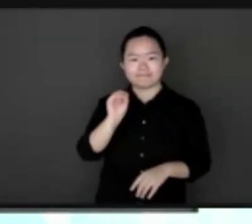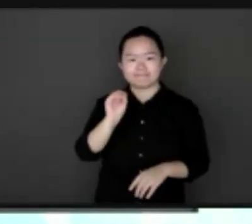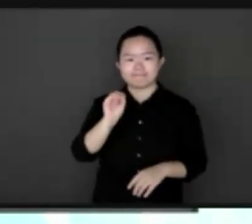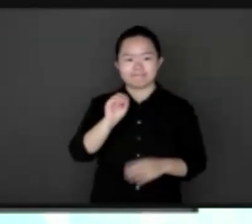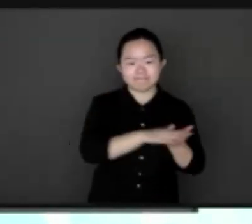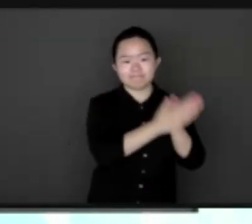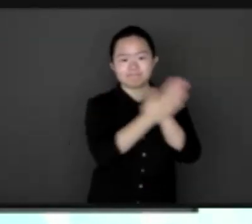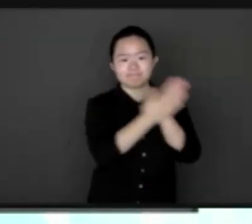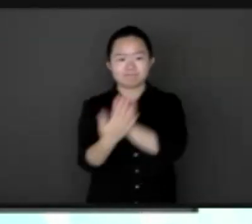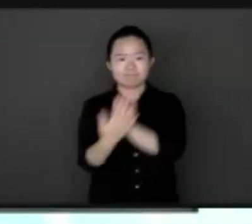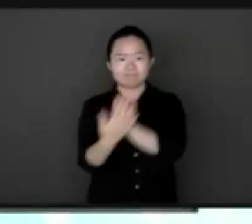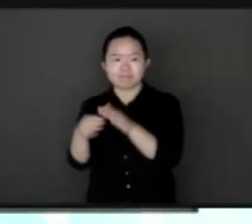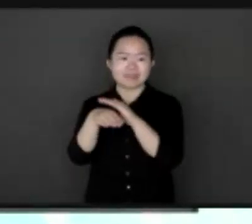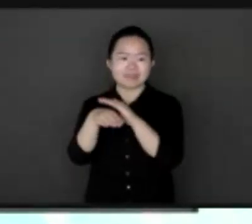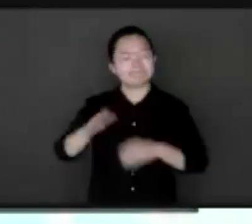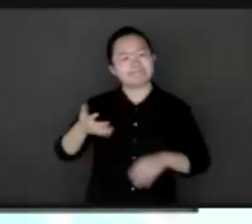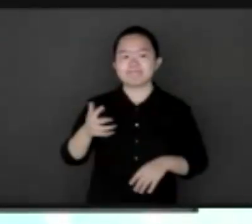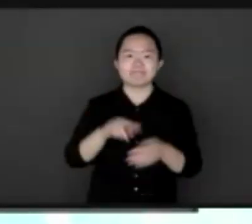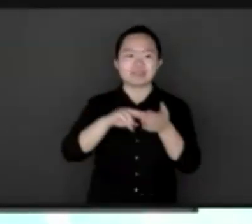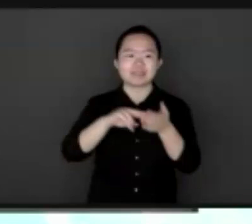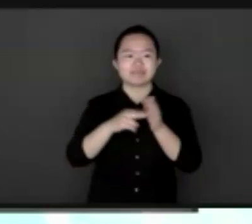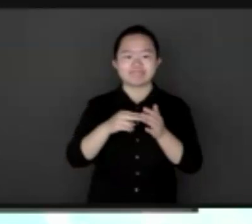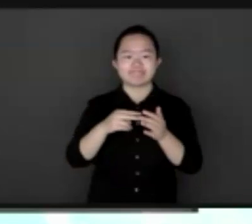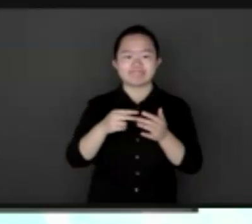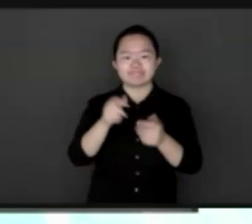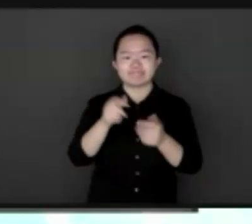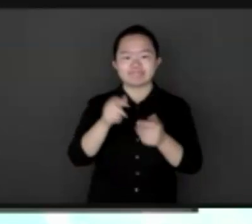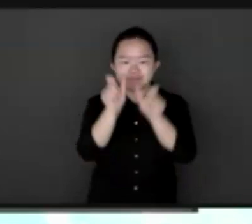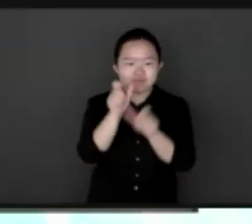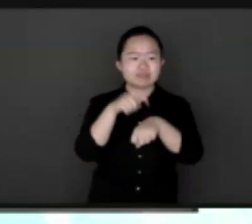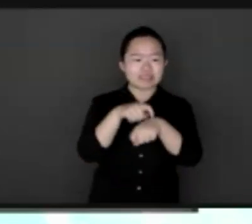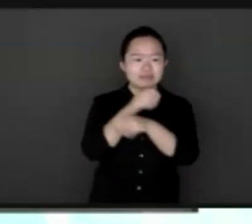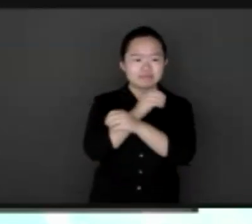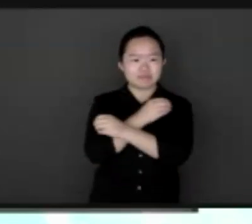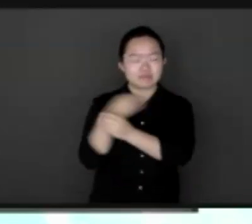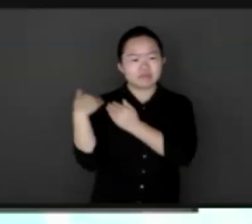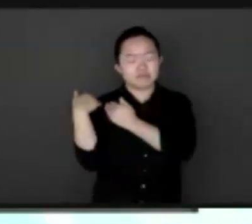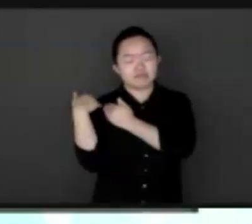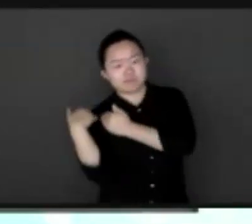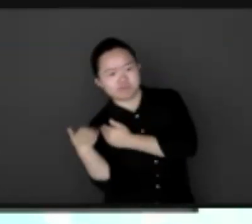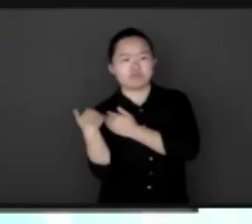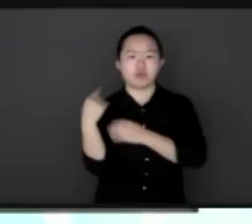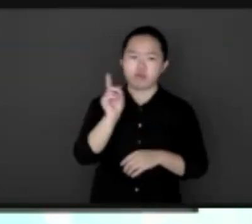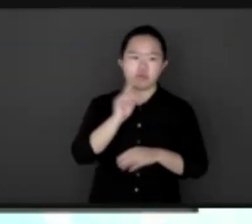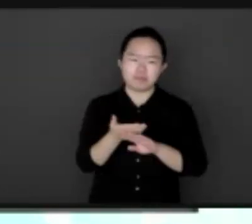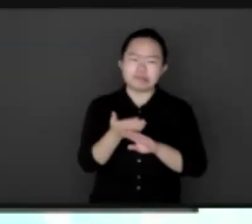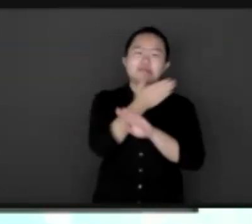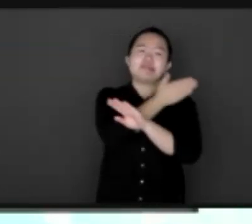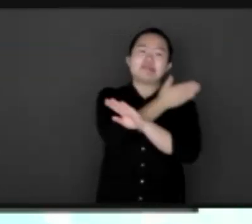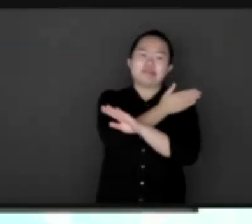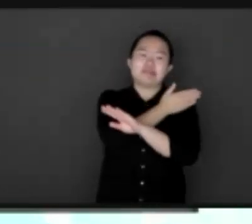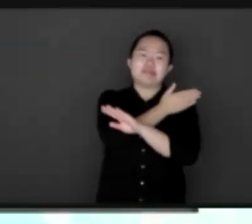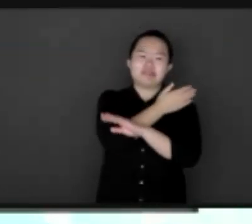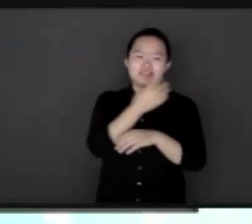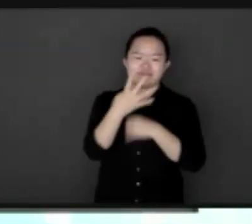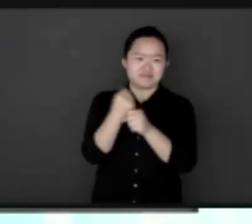that we don't spend too much time and effort on kind of looking backwards, but really making sure that we're doing good things moving forward.